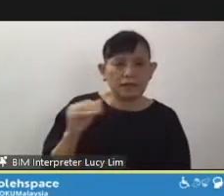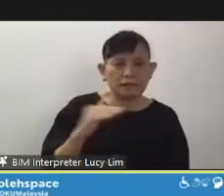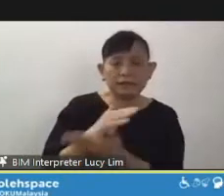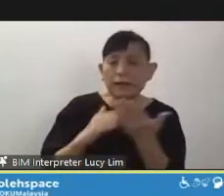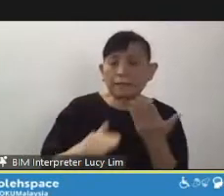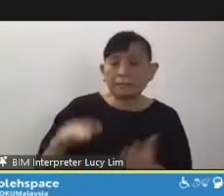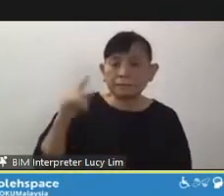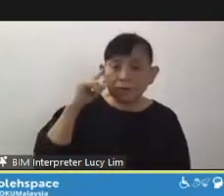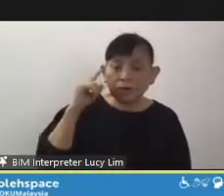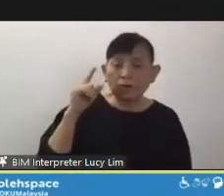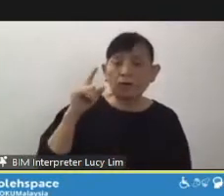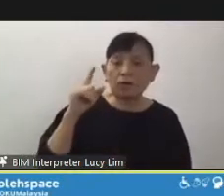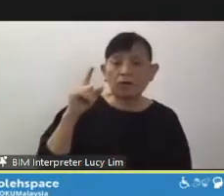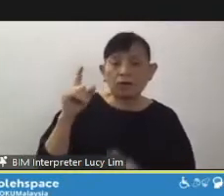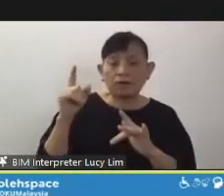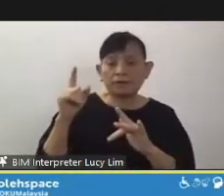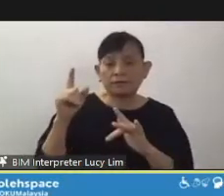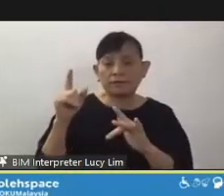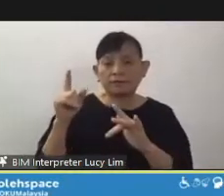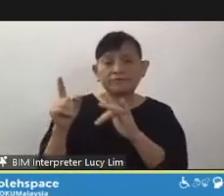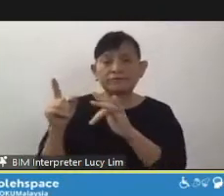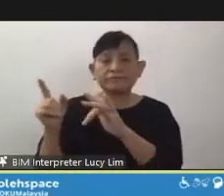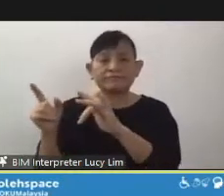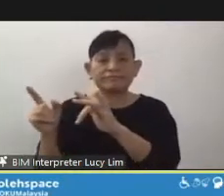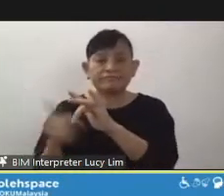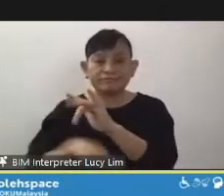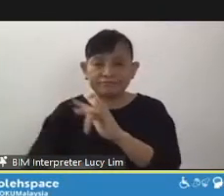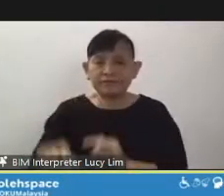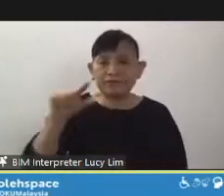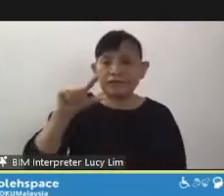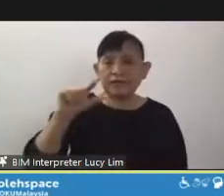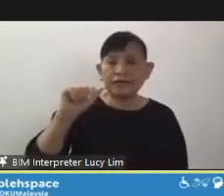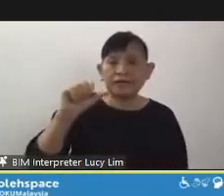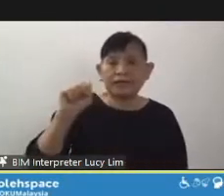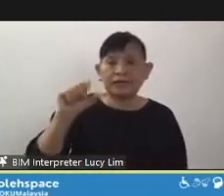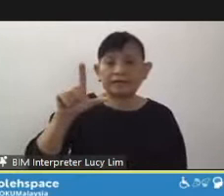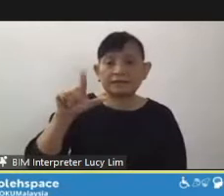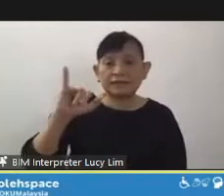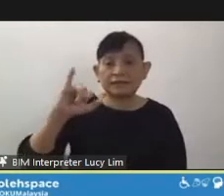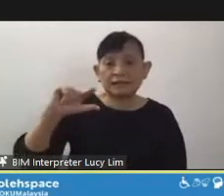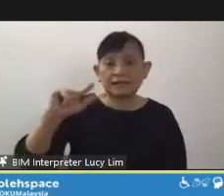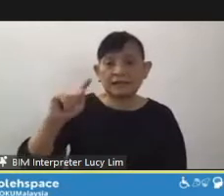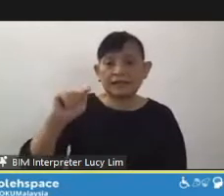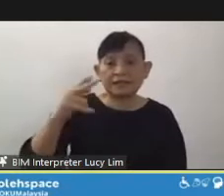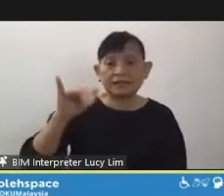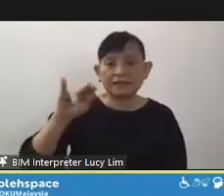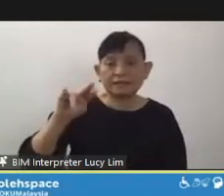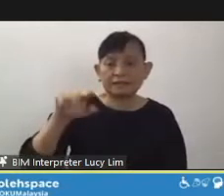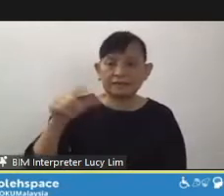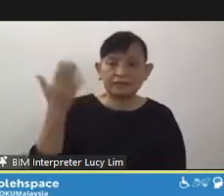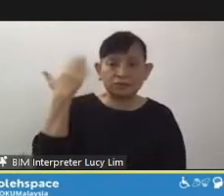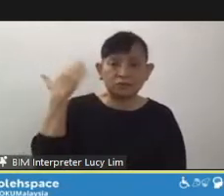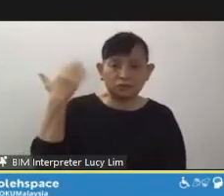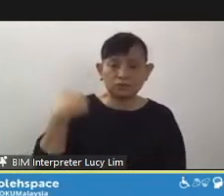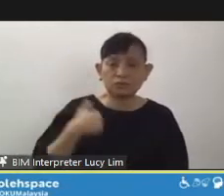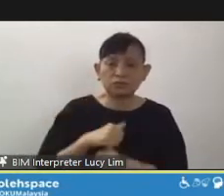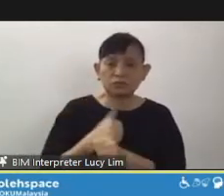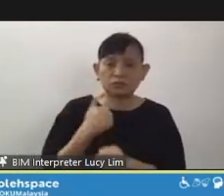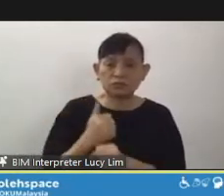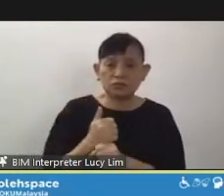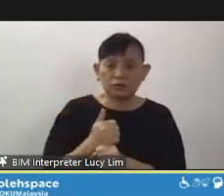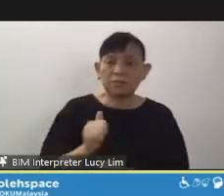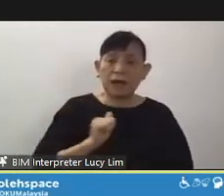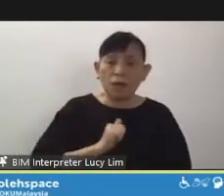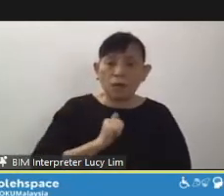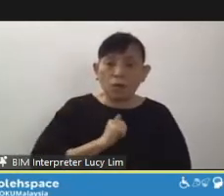is what I myself encountered when I was working before. I was gaslighted by my own